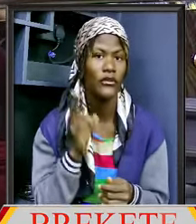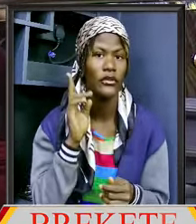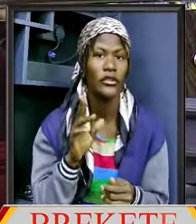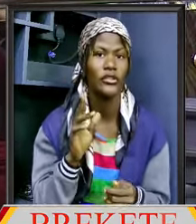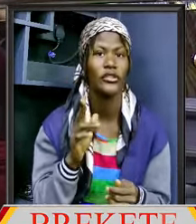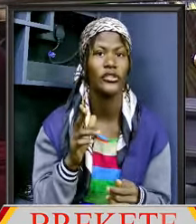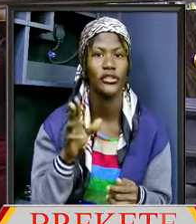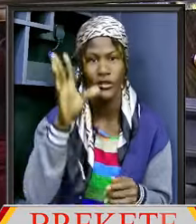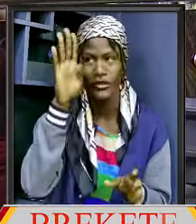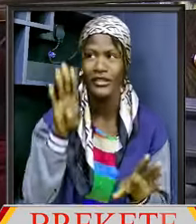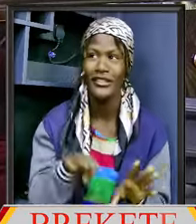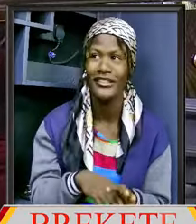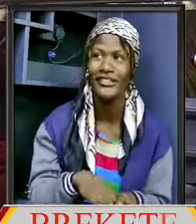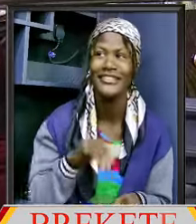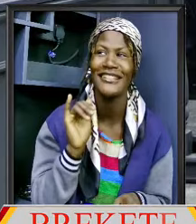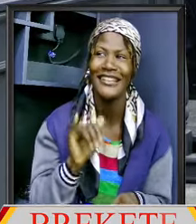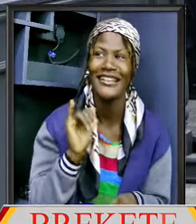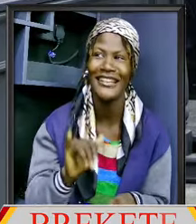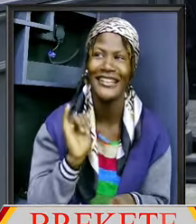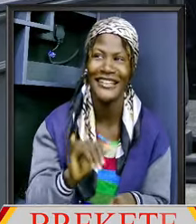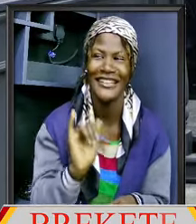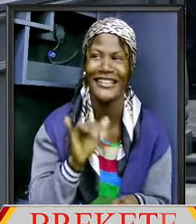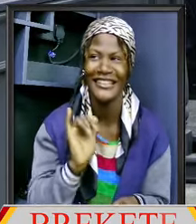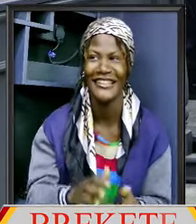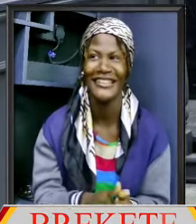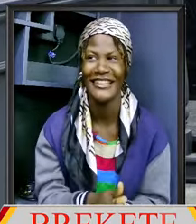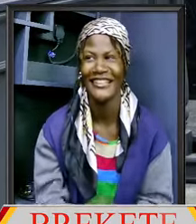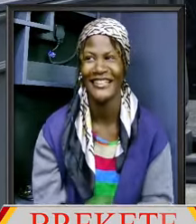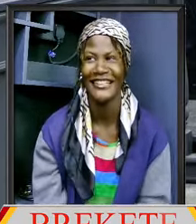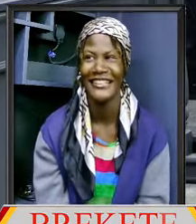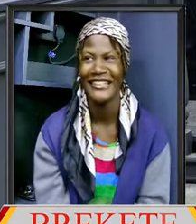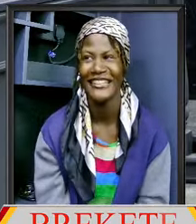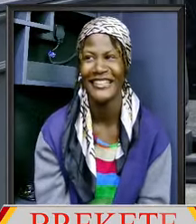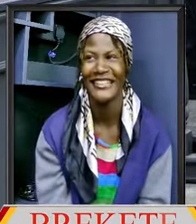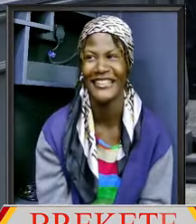Yes, sir. And you don't quam quam quam quam quam quam quam.